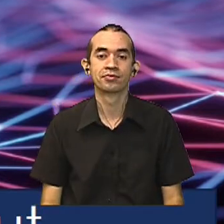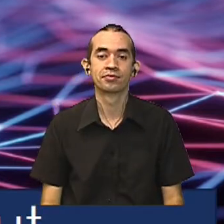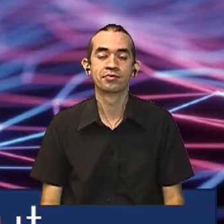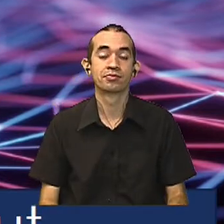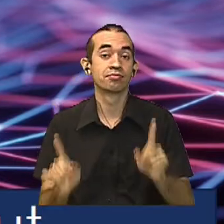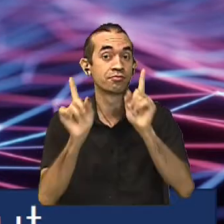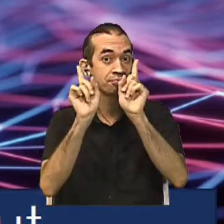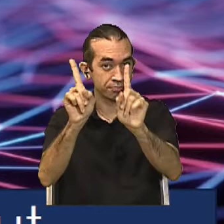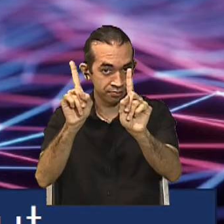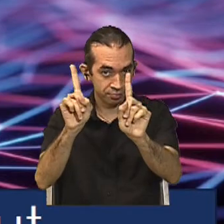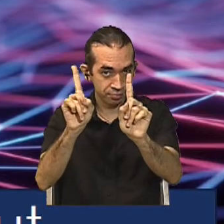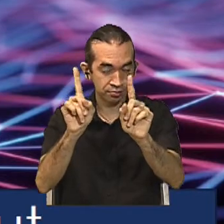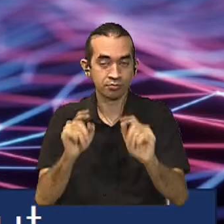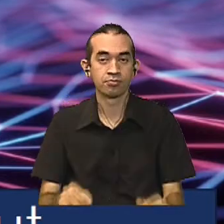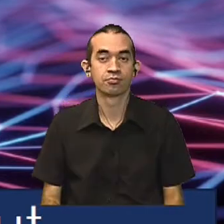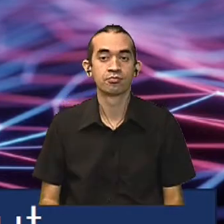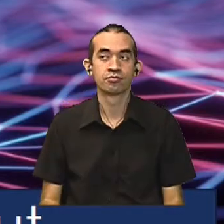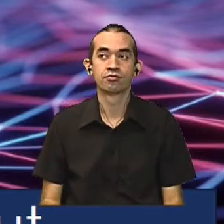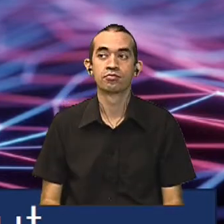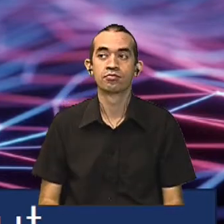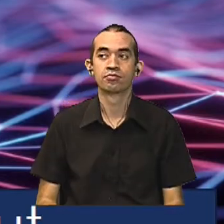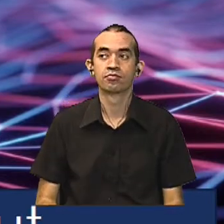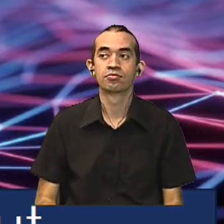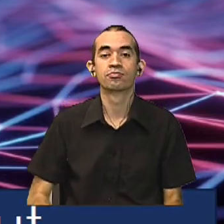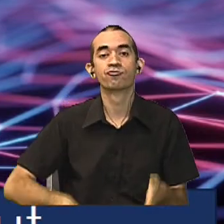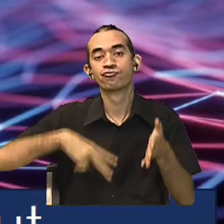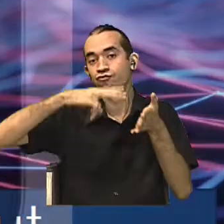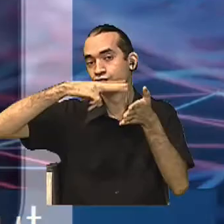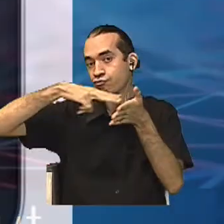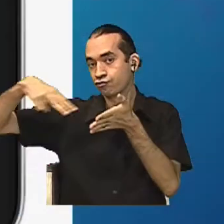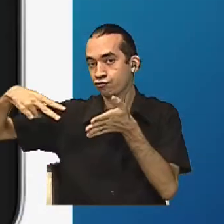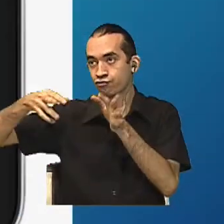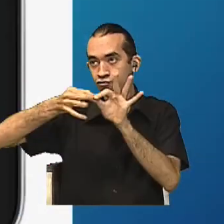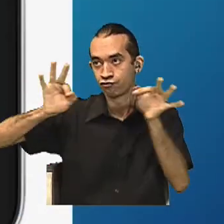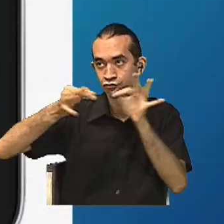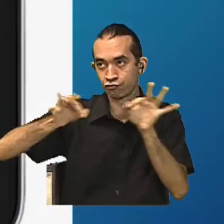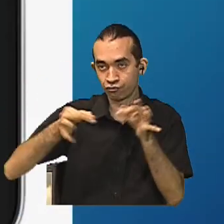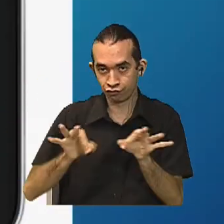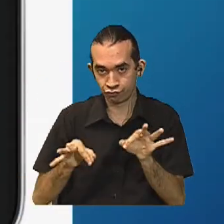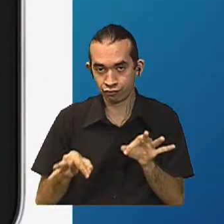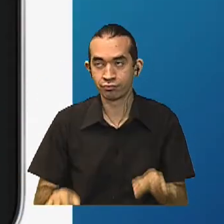before, let's read each of the following statements.